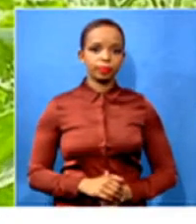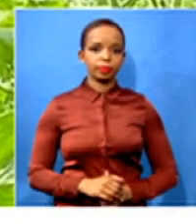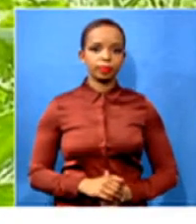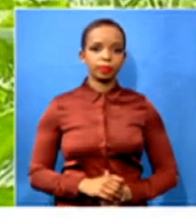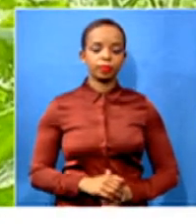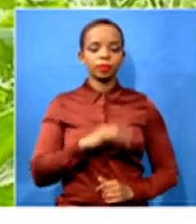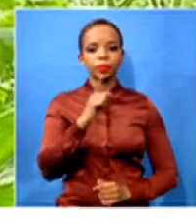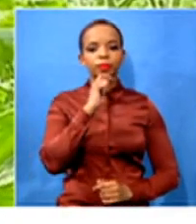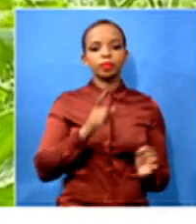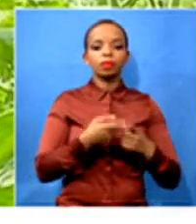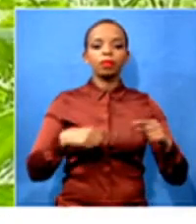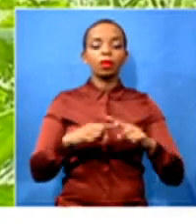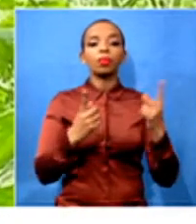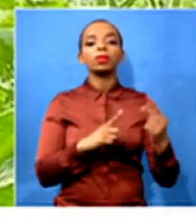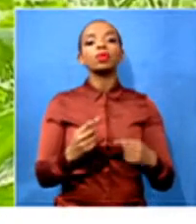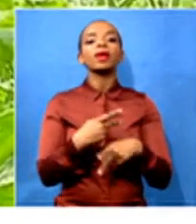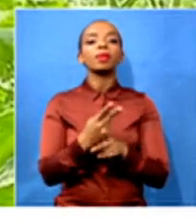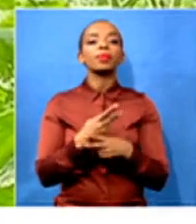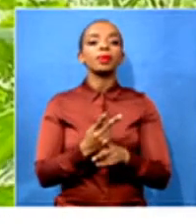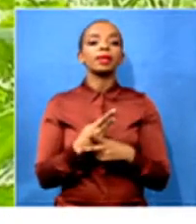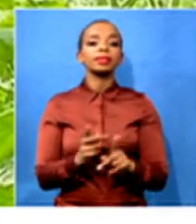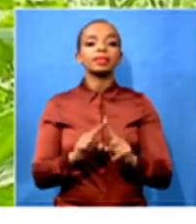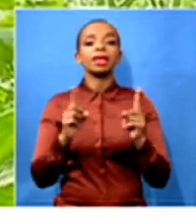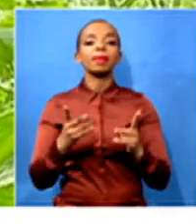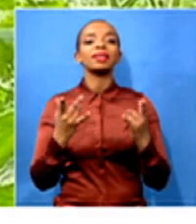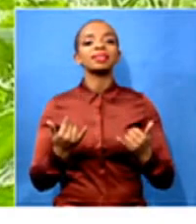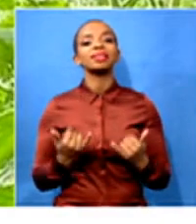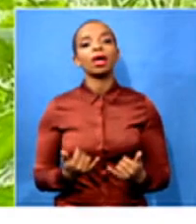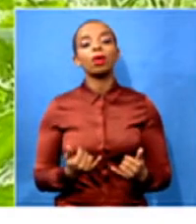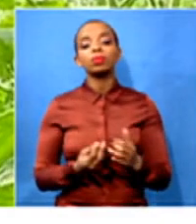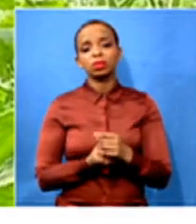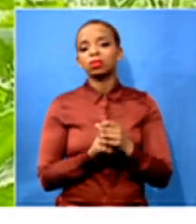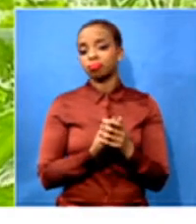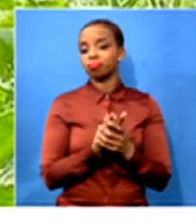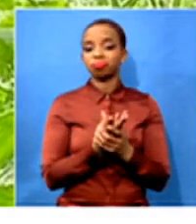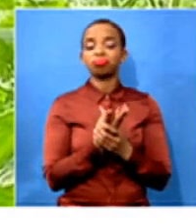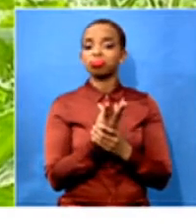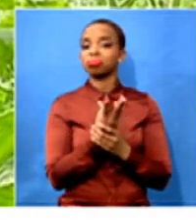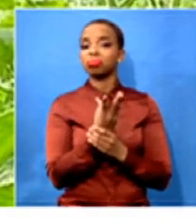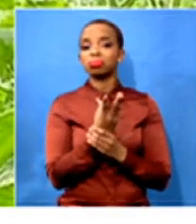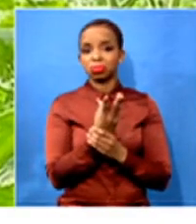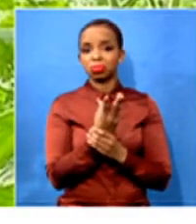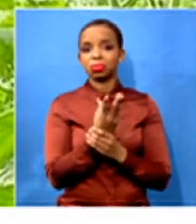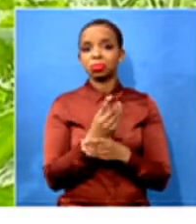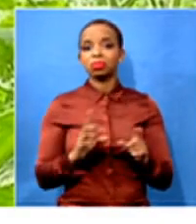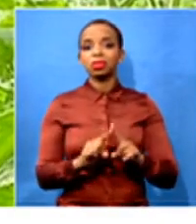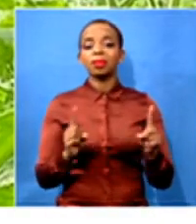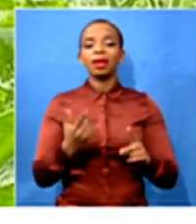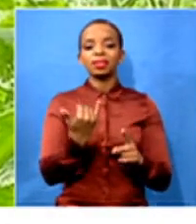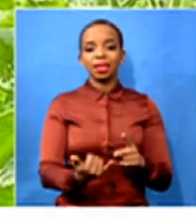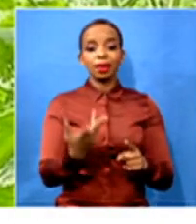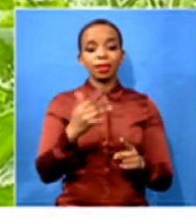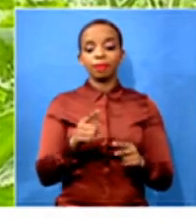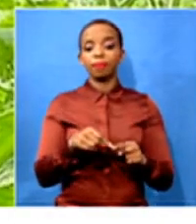less production, less greenhouses in production and actually growing. That'll have a direct influence on